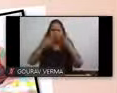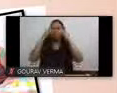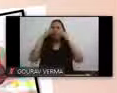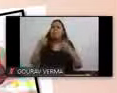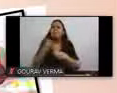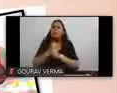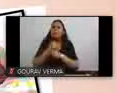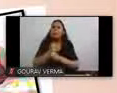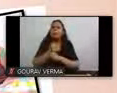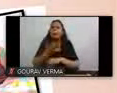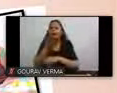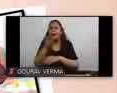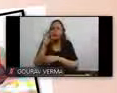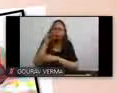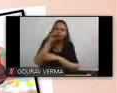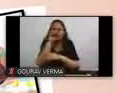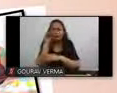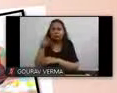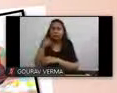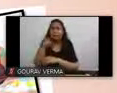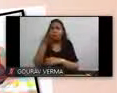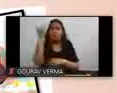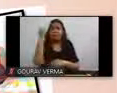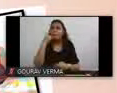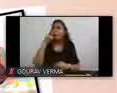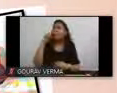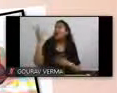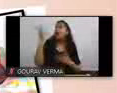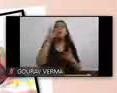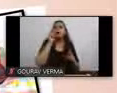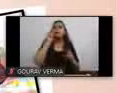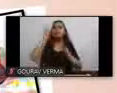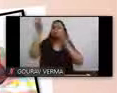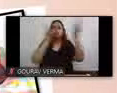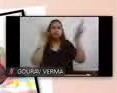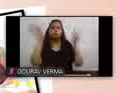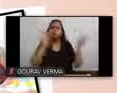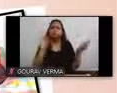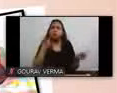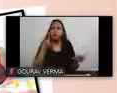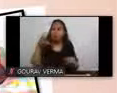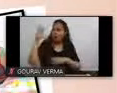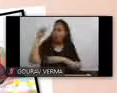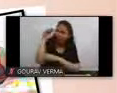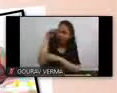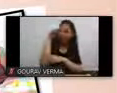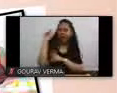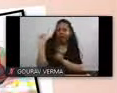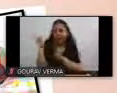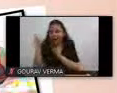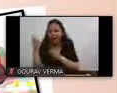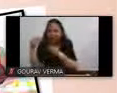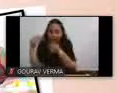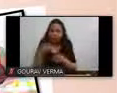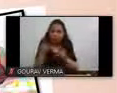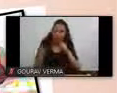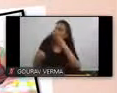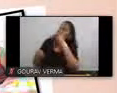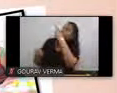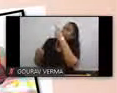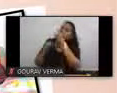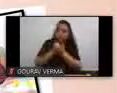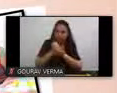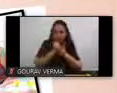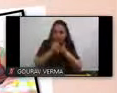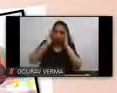up, who did not know where the mother is. With this much exposure, how he is looking, how he is